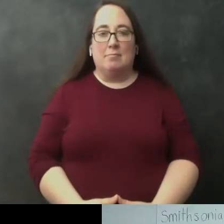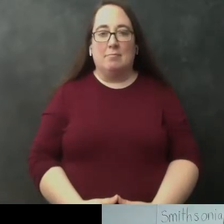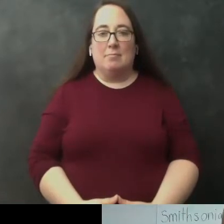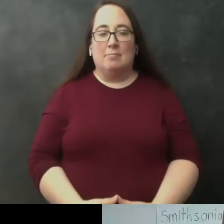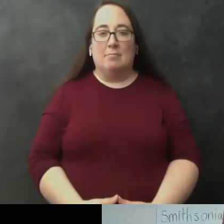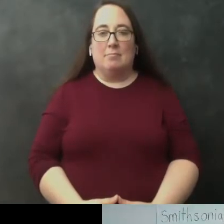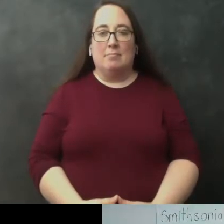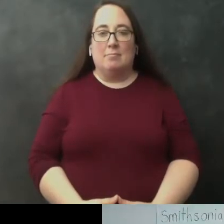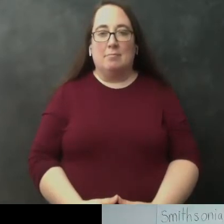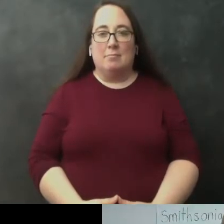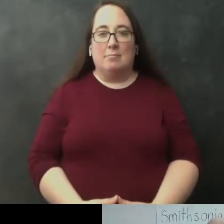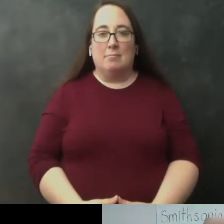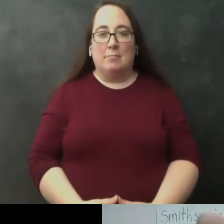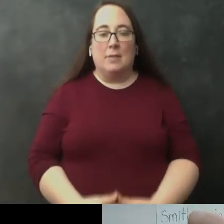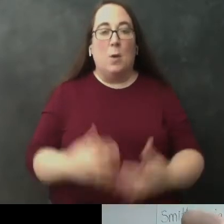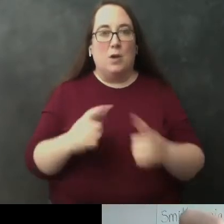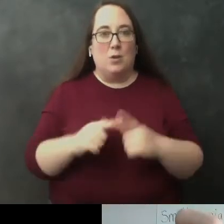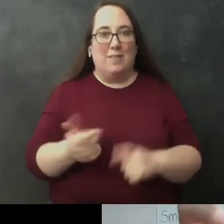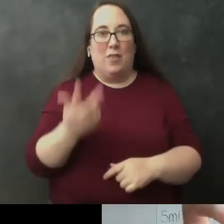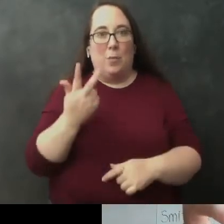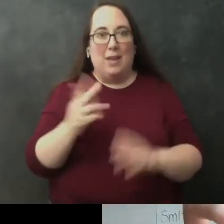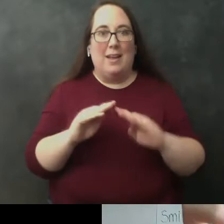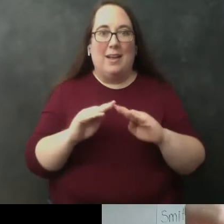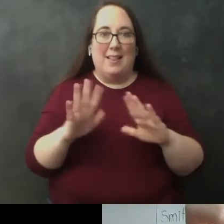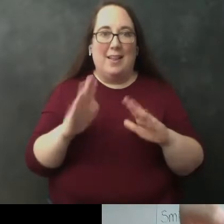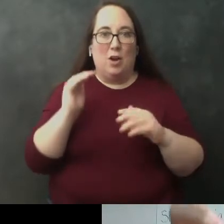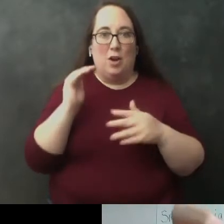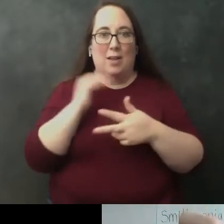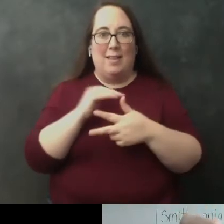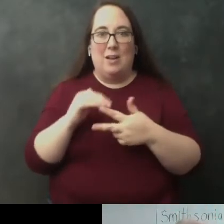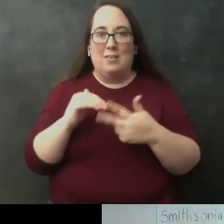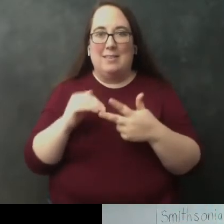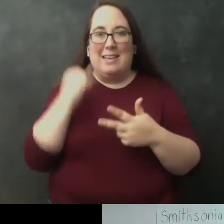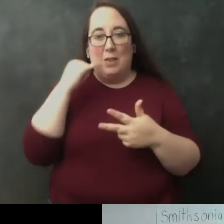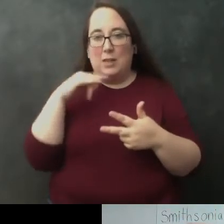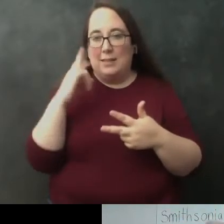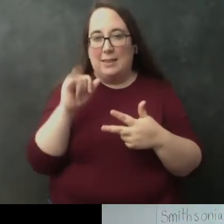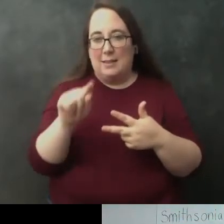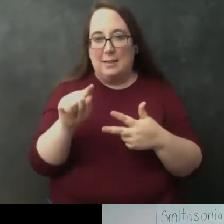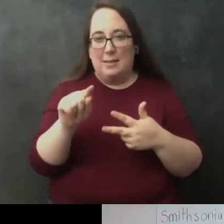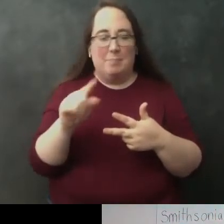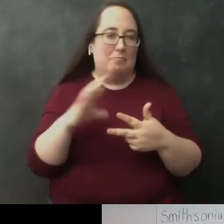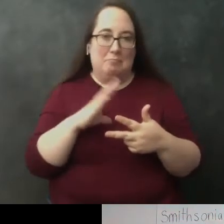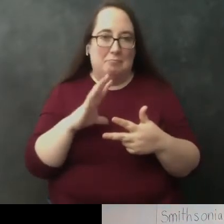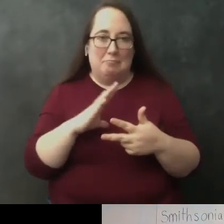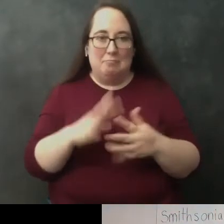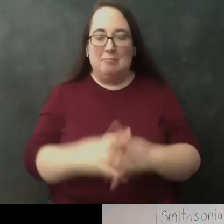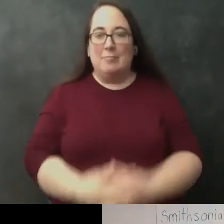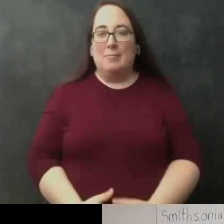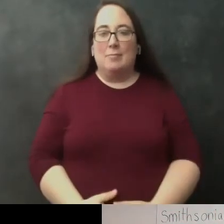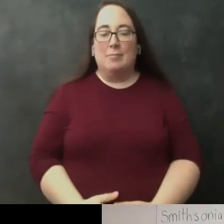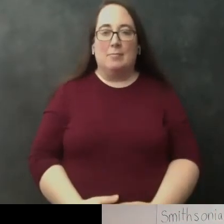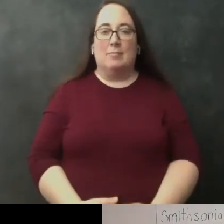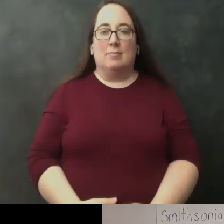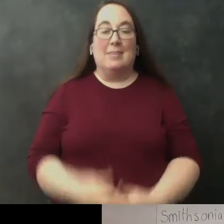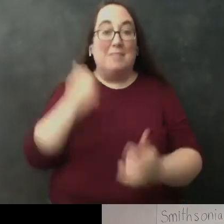we want to wait until there's 3 very distinct layers. And if your sample looks like this, also that's totally fine. If you wait